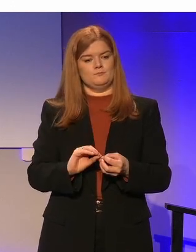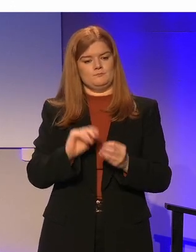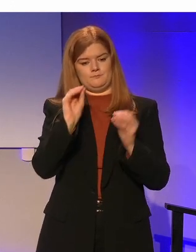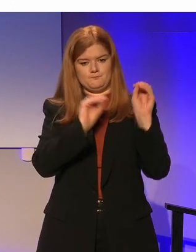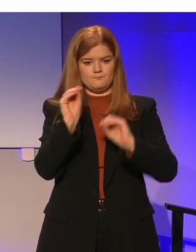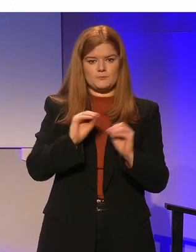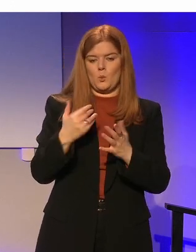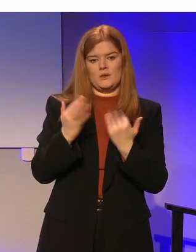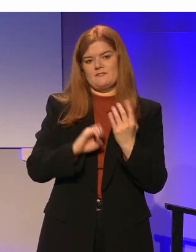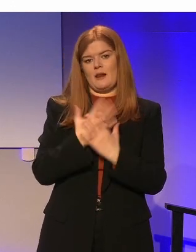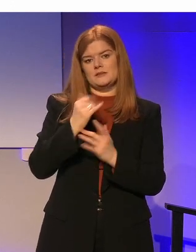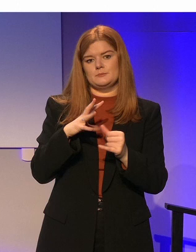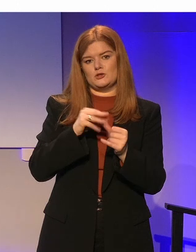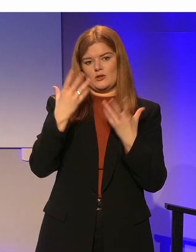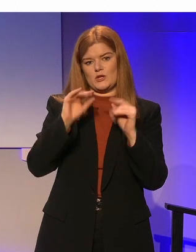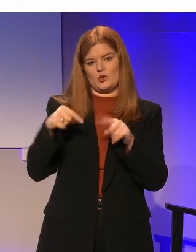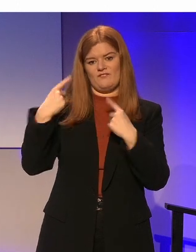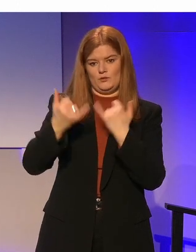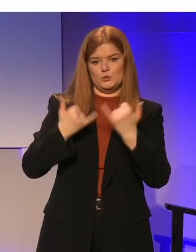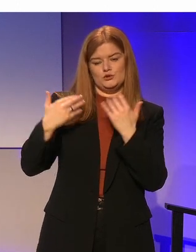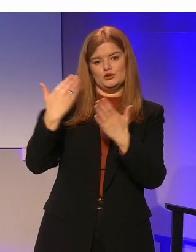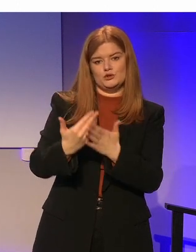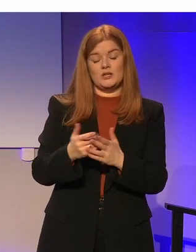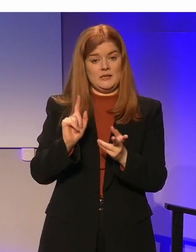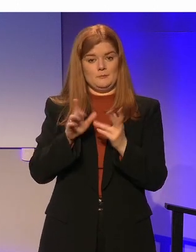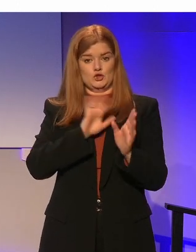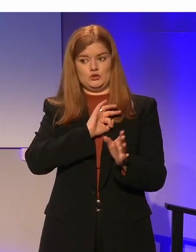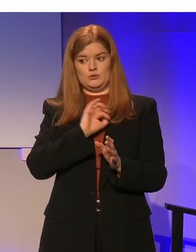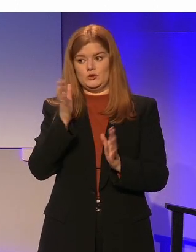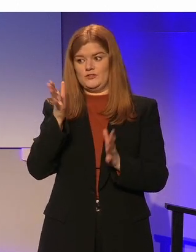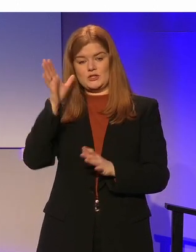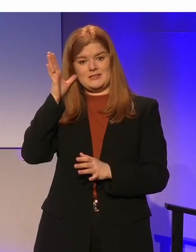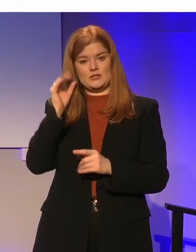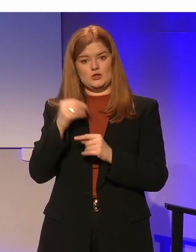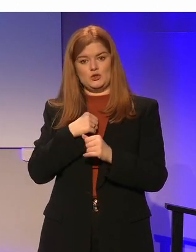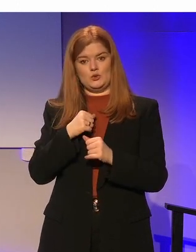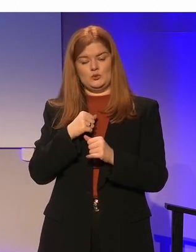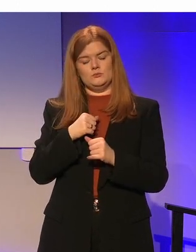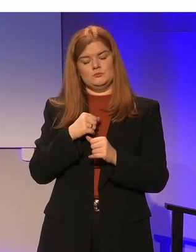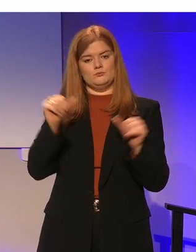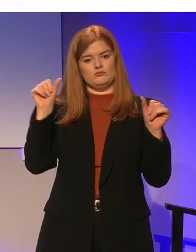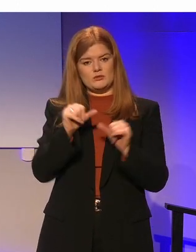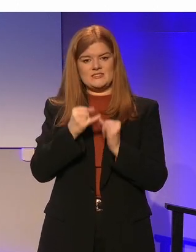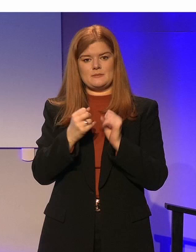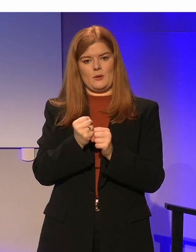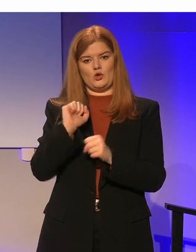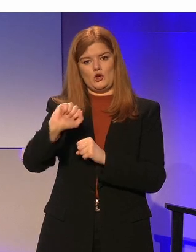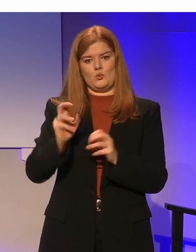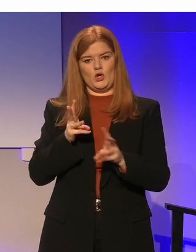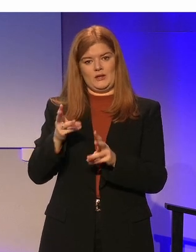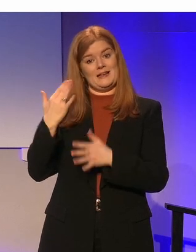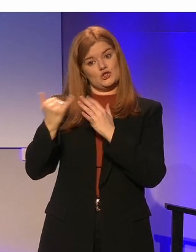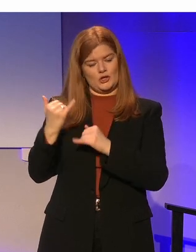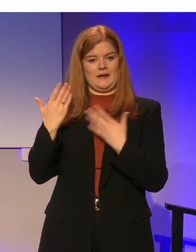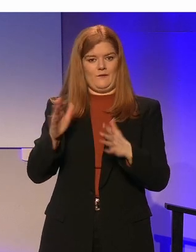developments in special education over the last number of decades. You'll have heard an initial outline last year of her work, and you're hearing the